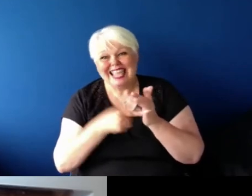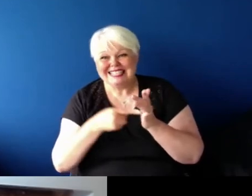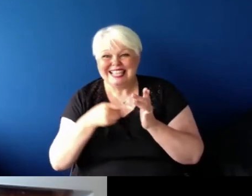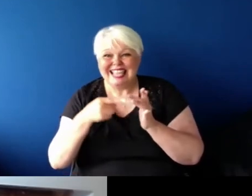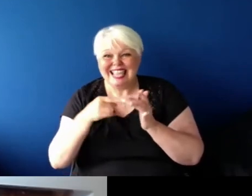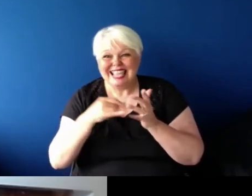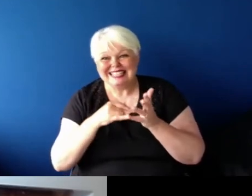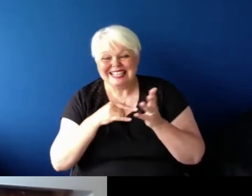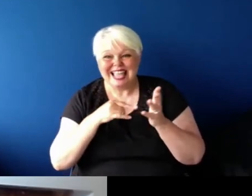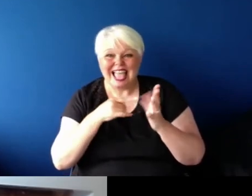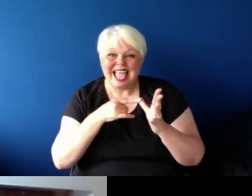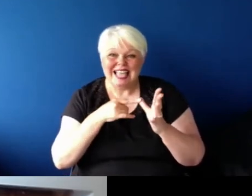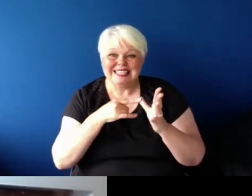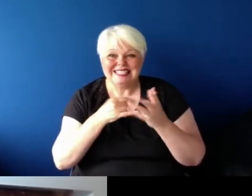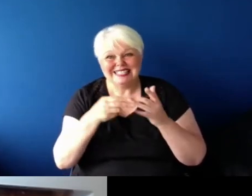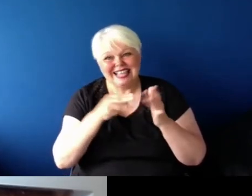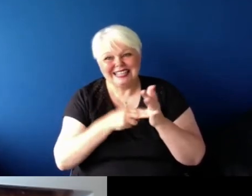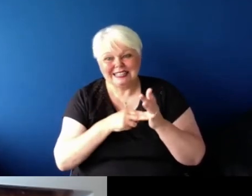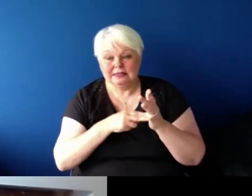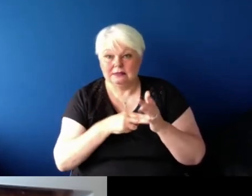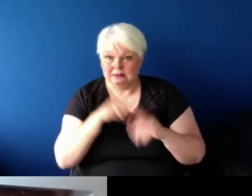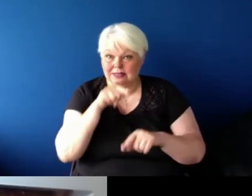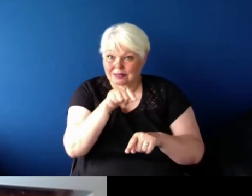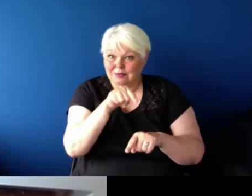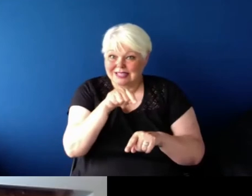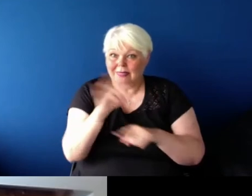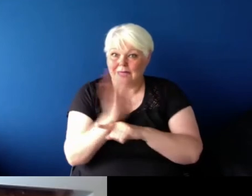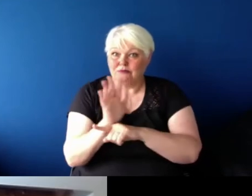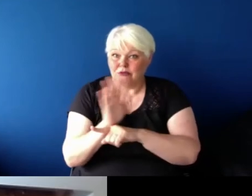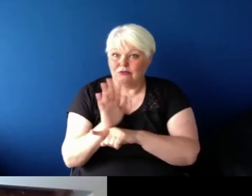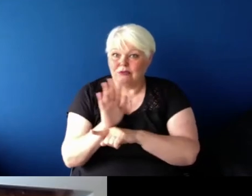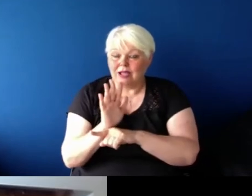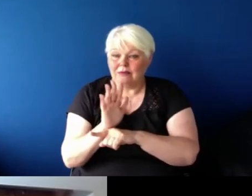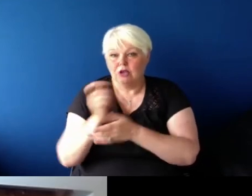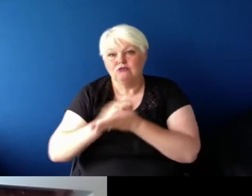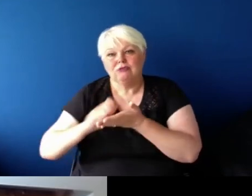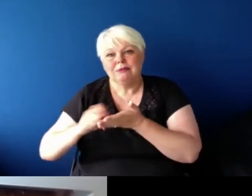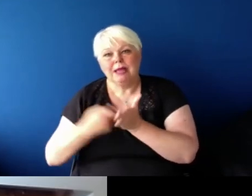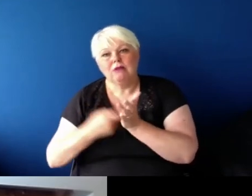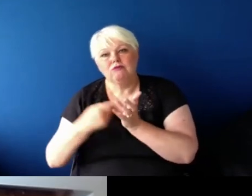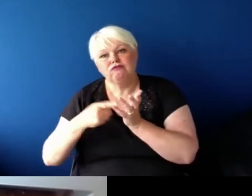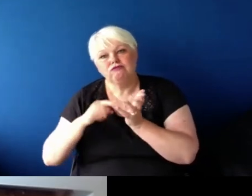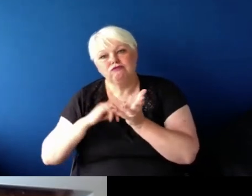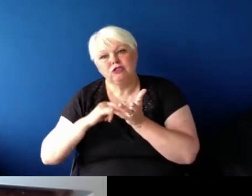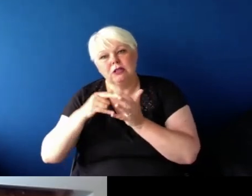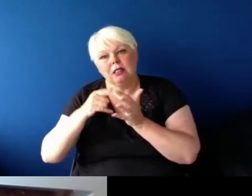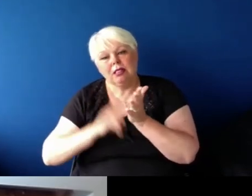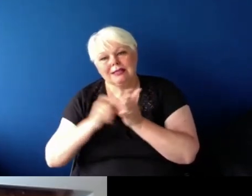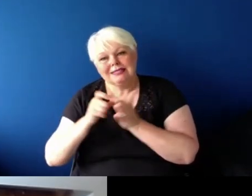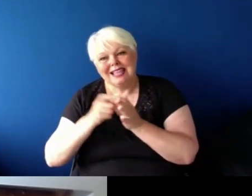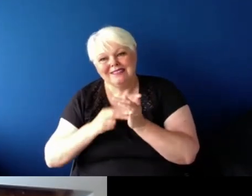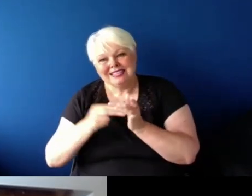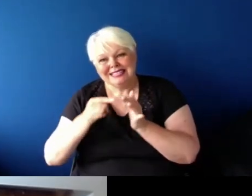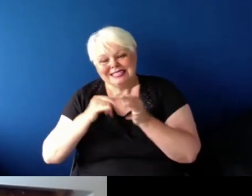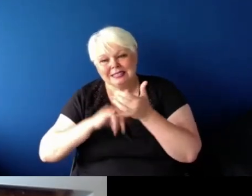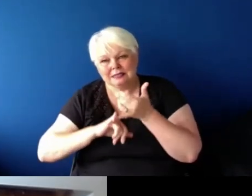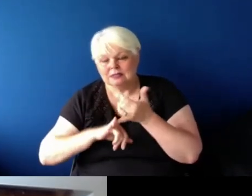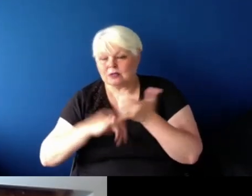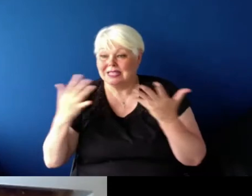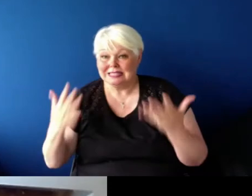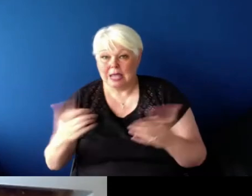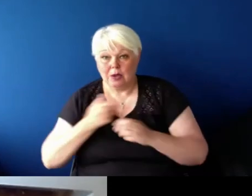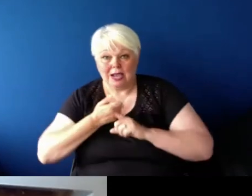about the impact of HIV and AIDS in 1980s Britain. So he's now campaigning for a future where other people